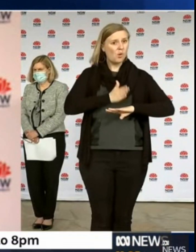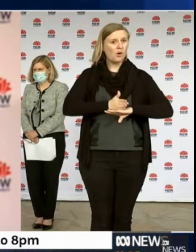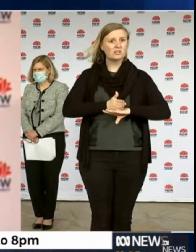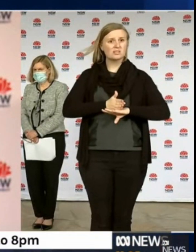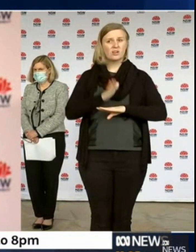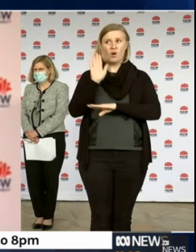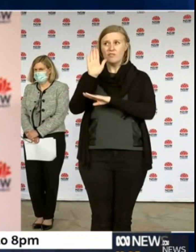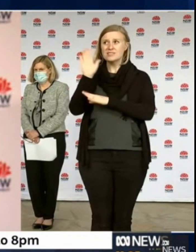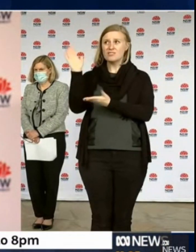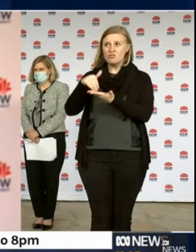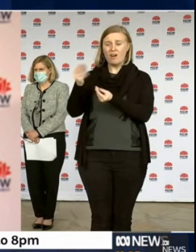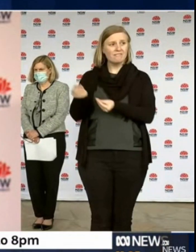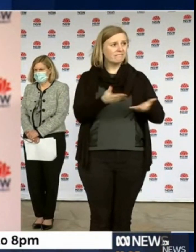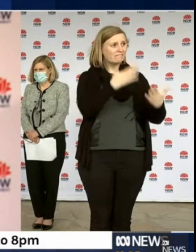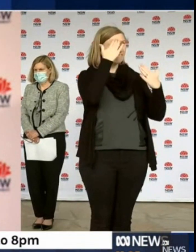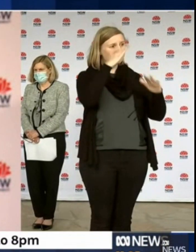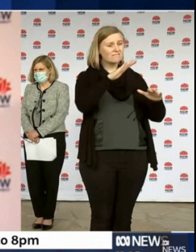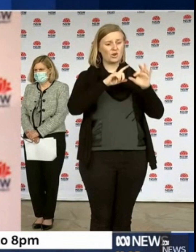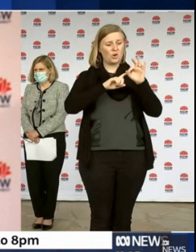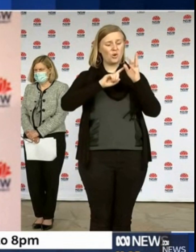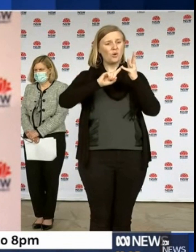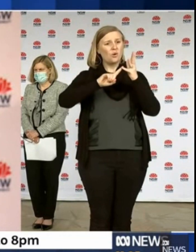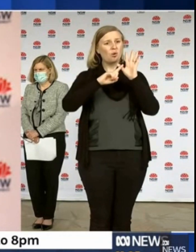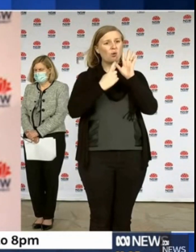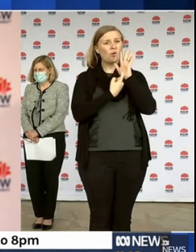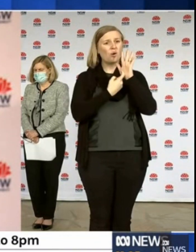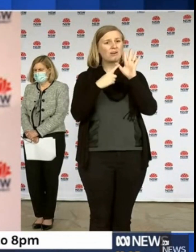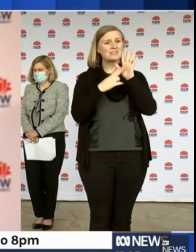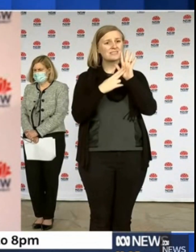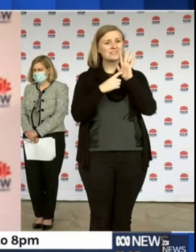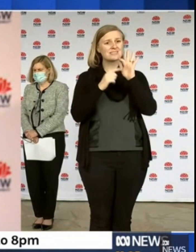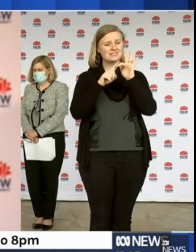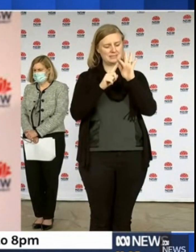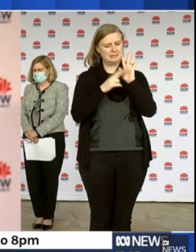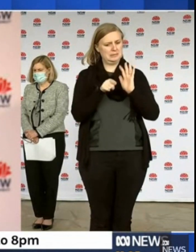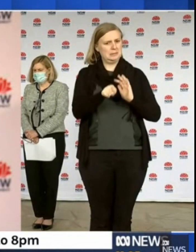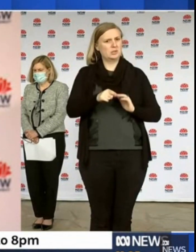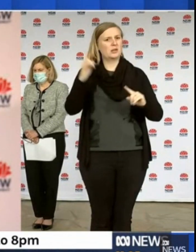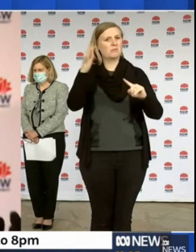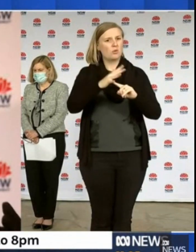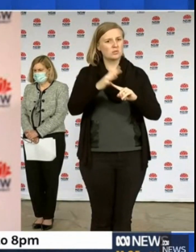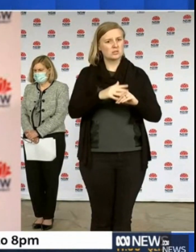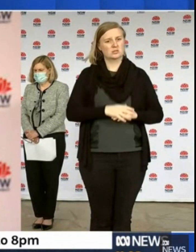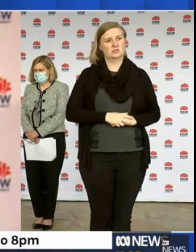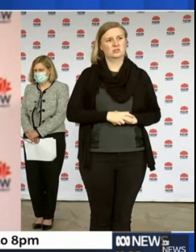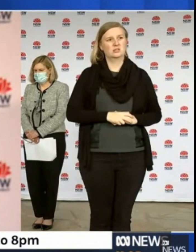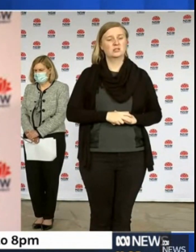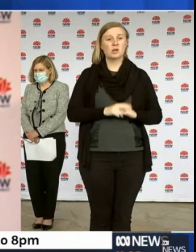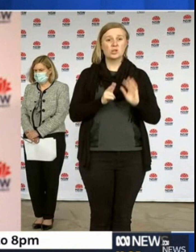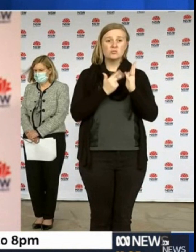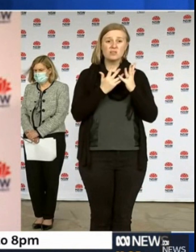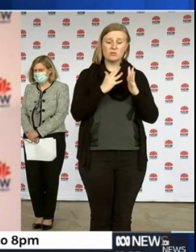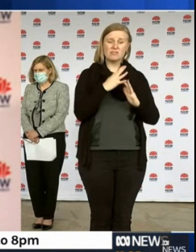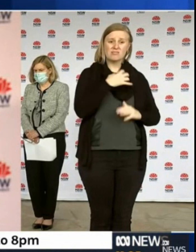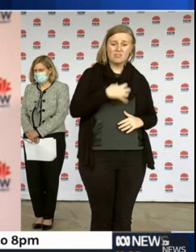assume is that 100% of the people are doing the right thing 100% of the time. Please know the New South Wales Government, the New South Wales Police